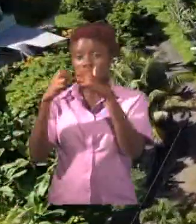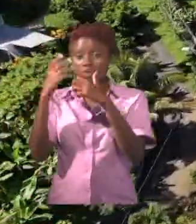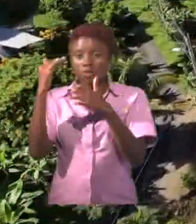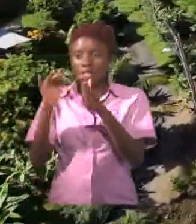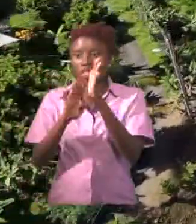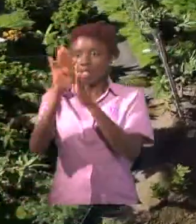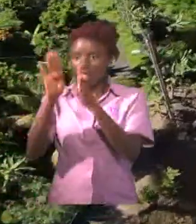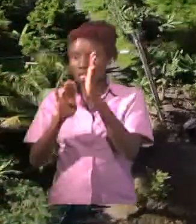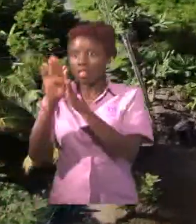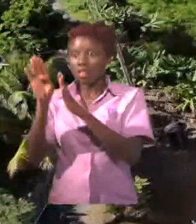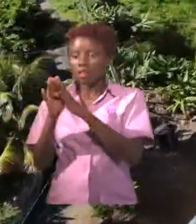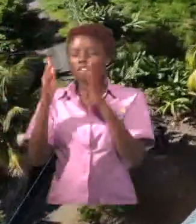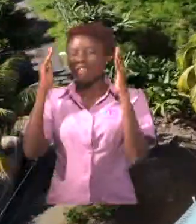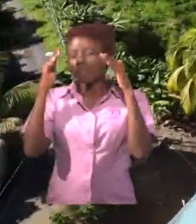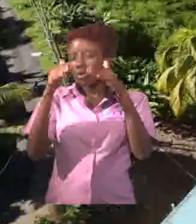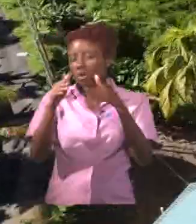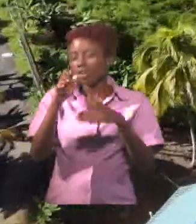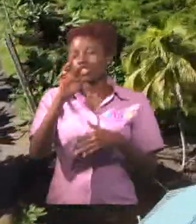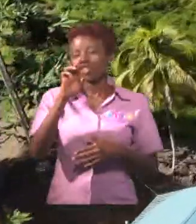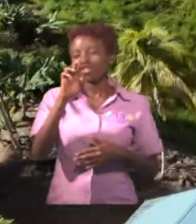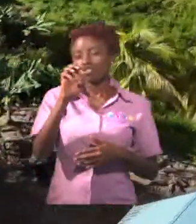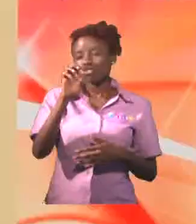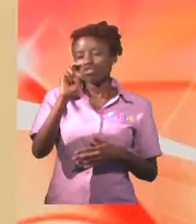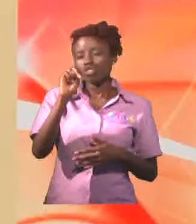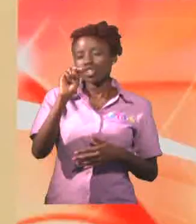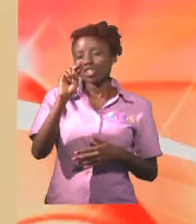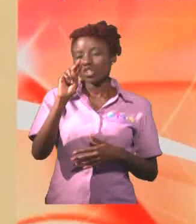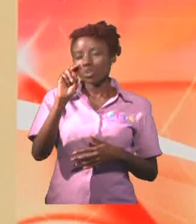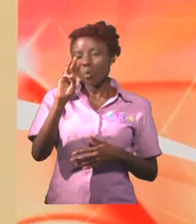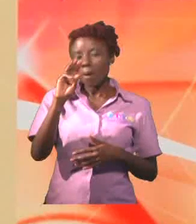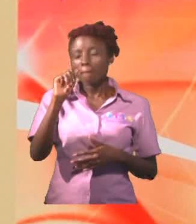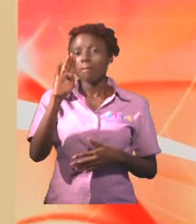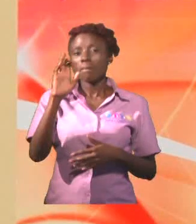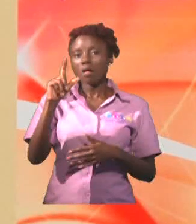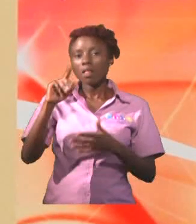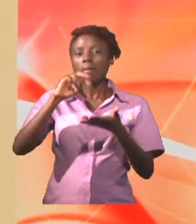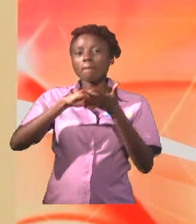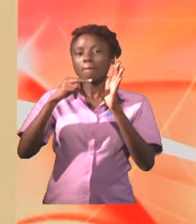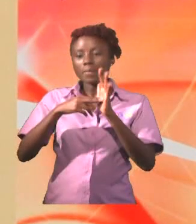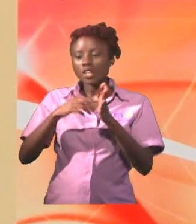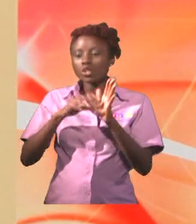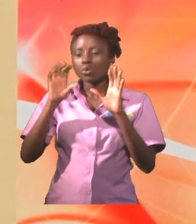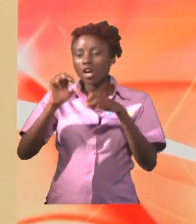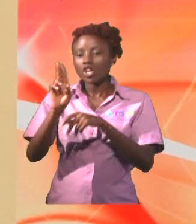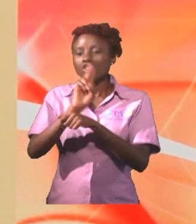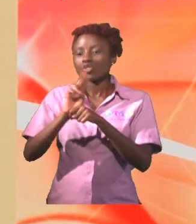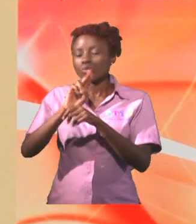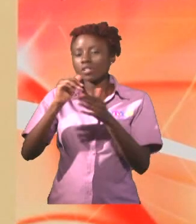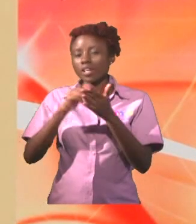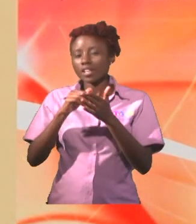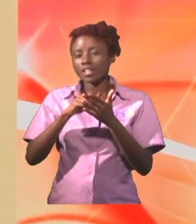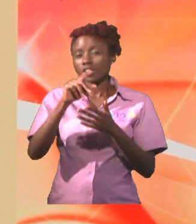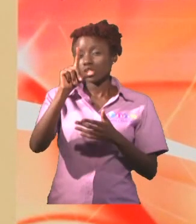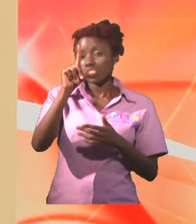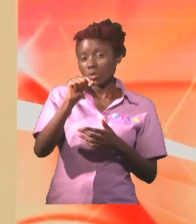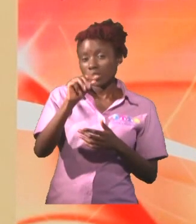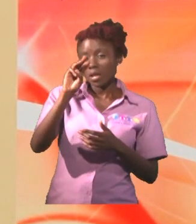place focus on renewable energy projects. As we look towards getting an additional 20 megawatts of